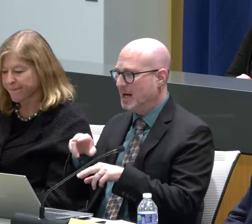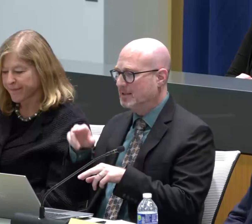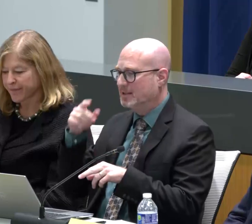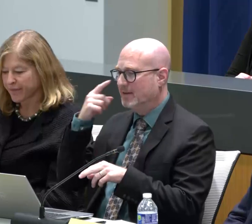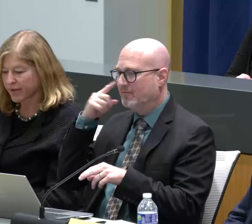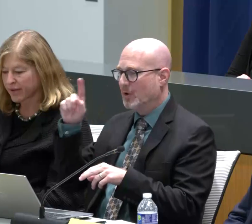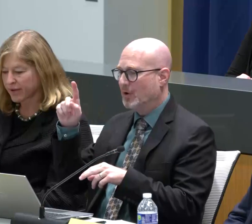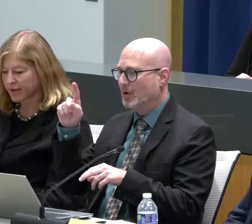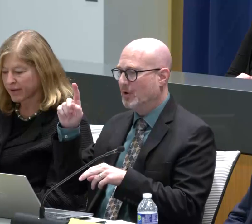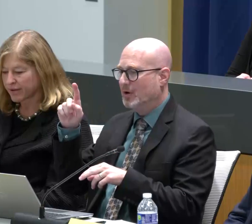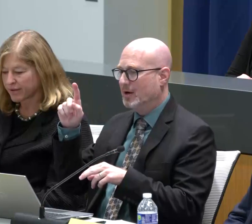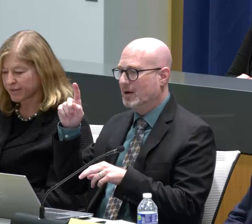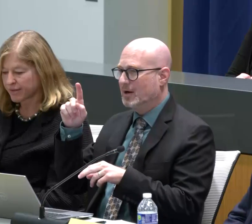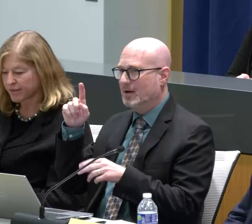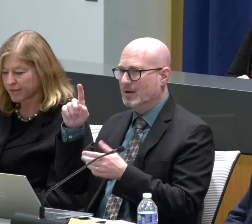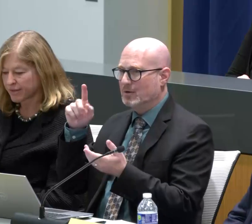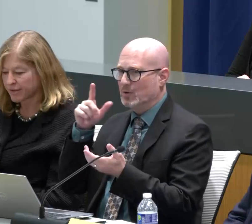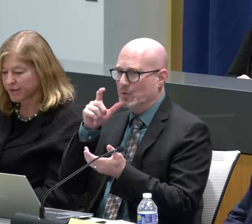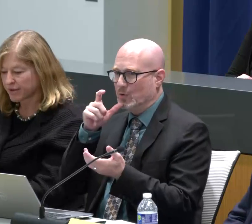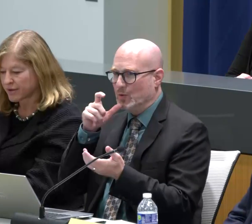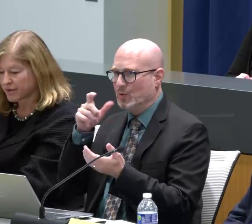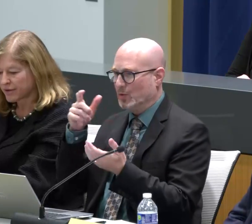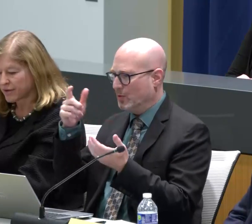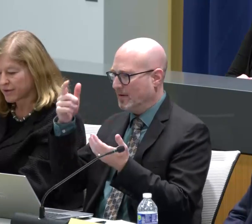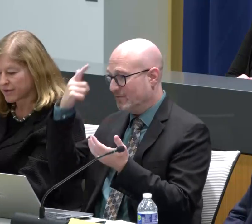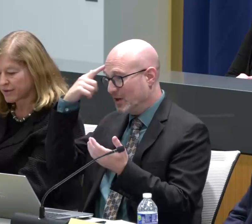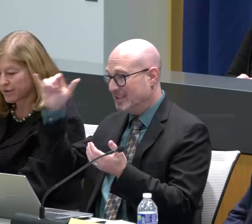the emergency response?